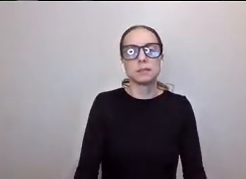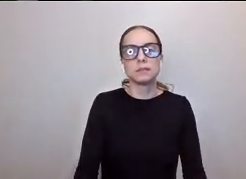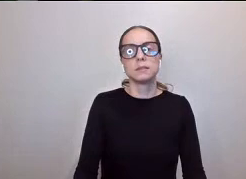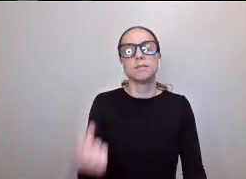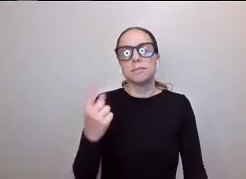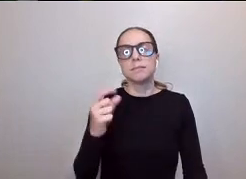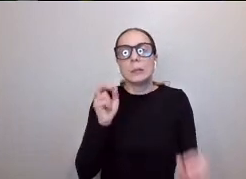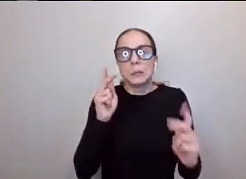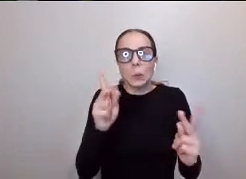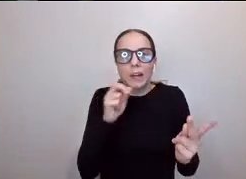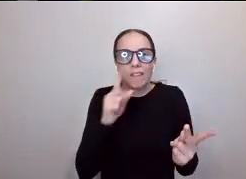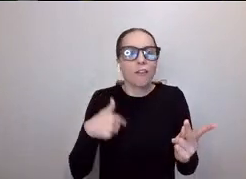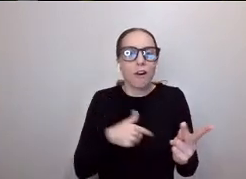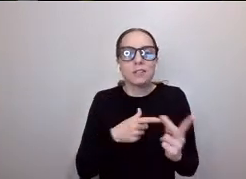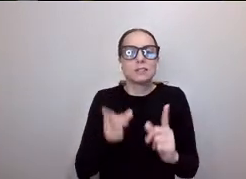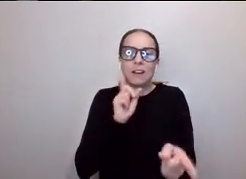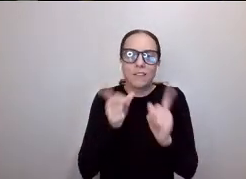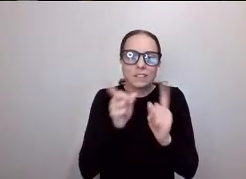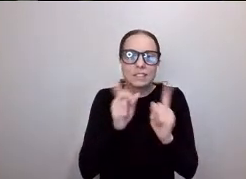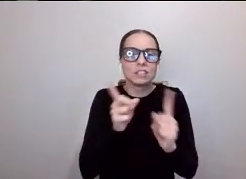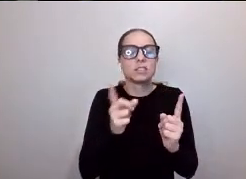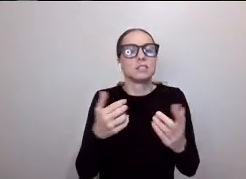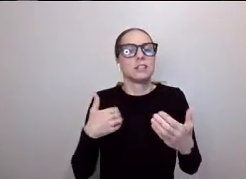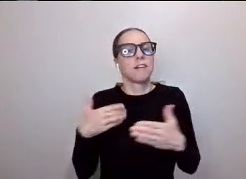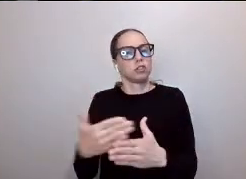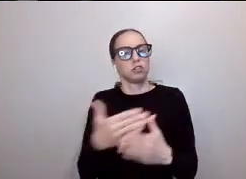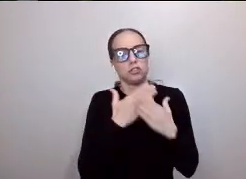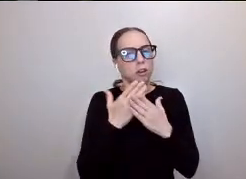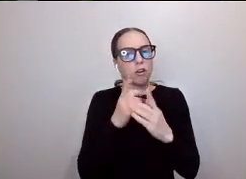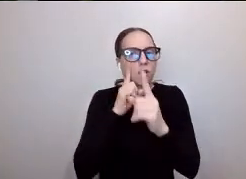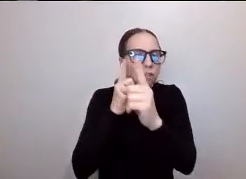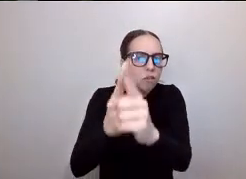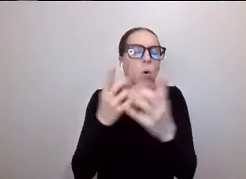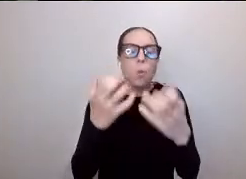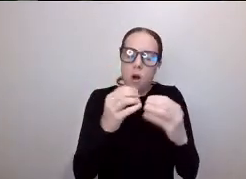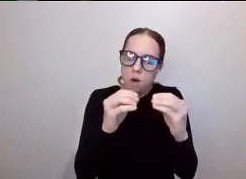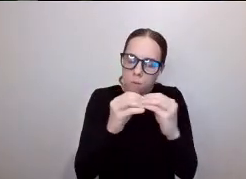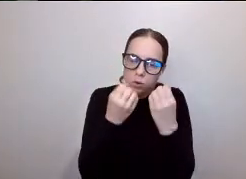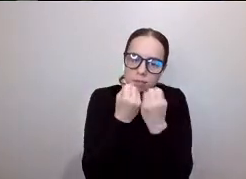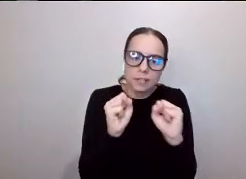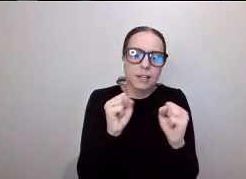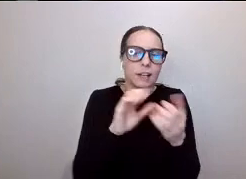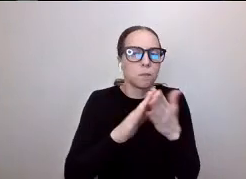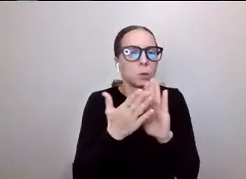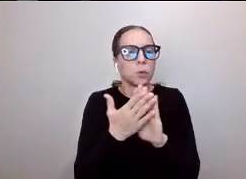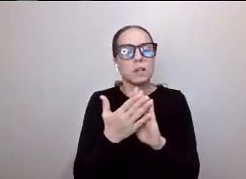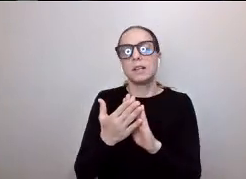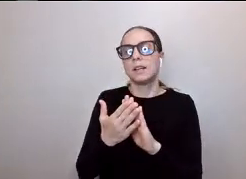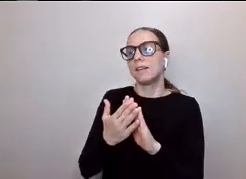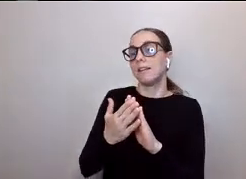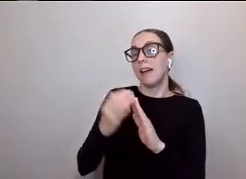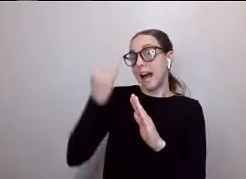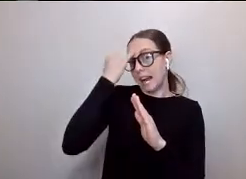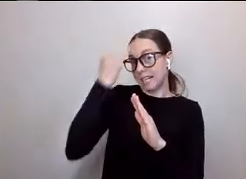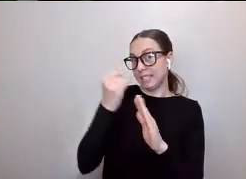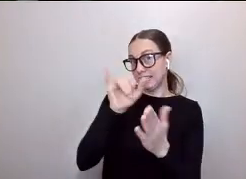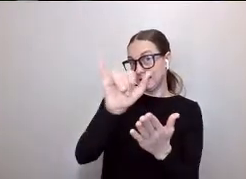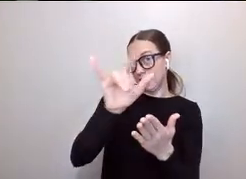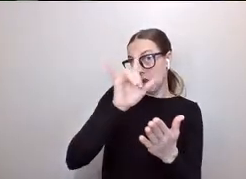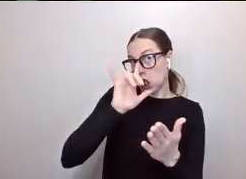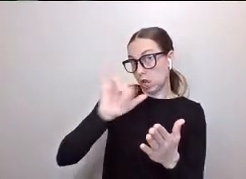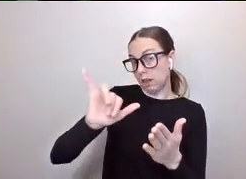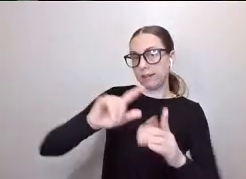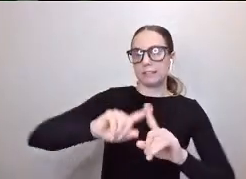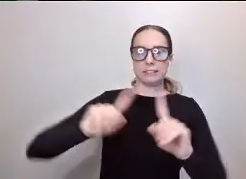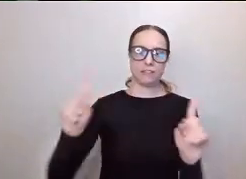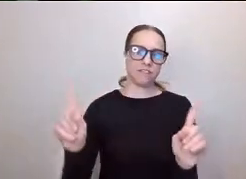to have a safer community. We have different ideas of how to get there. We need to be honest in how we actually are governing and what kind of policies